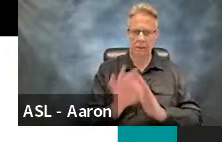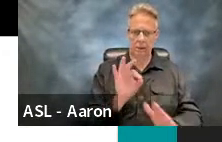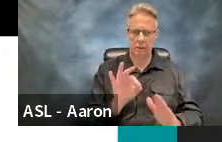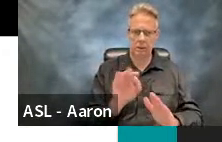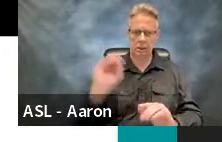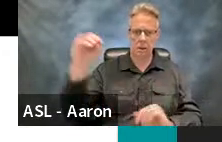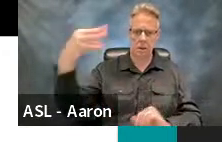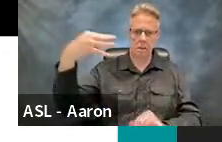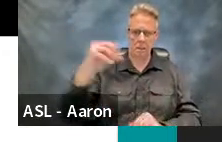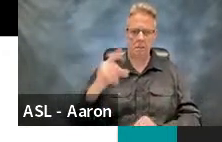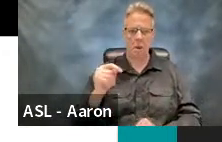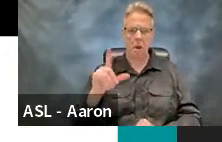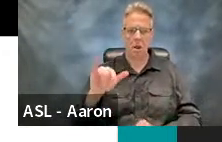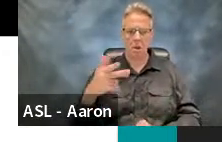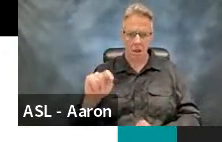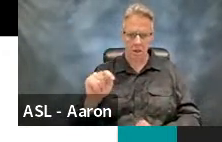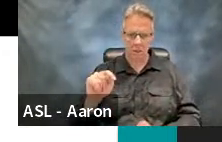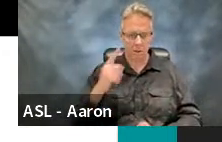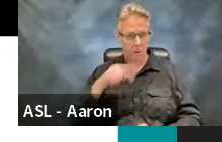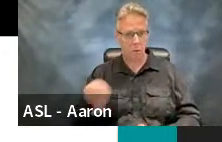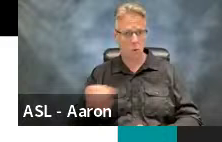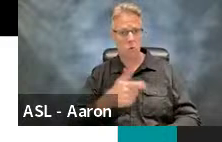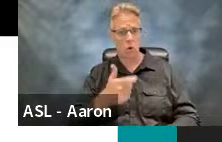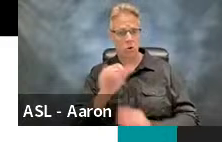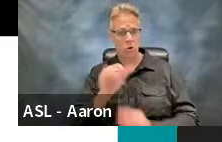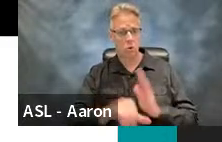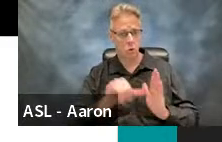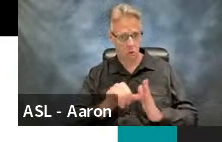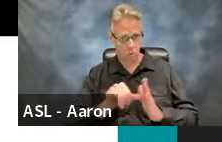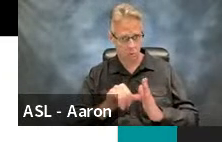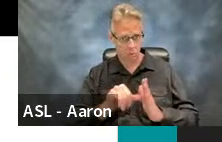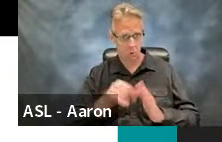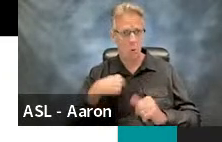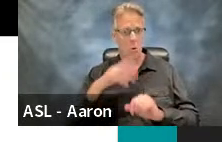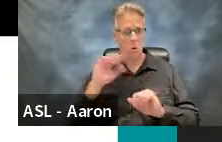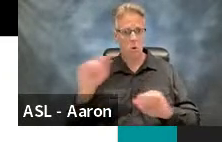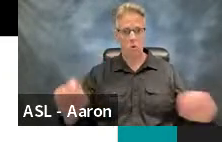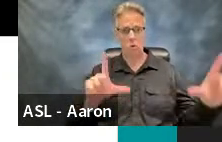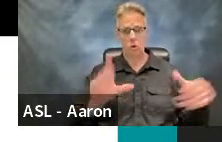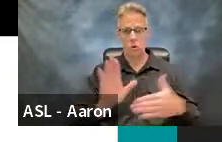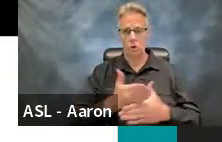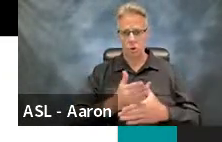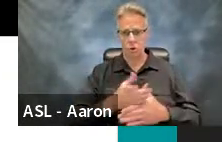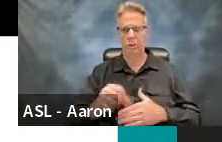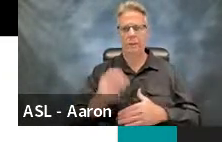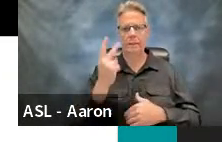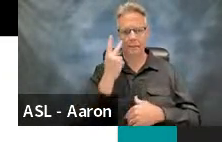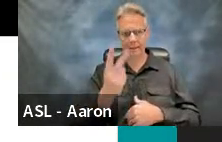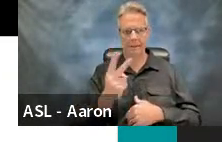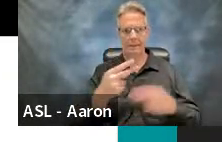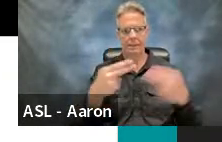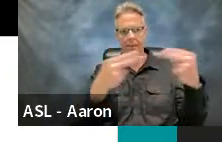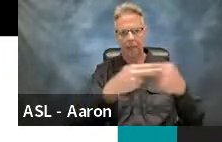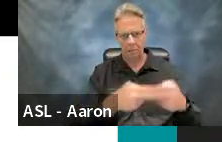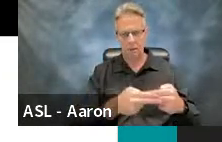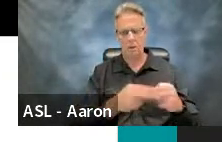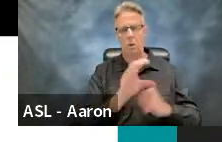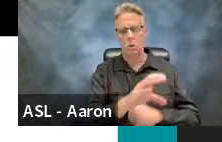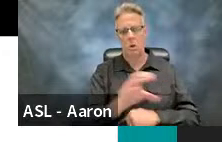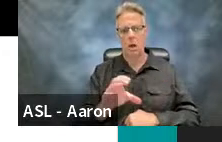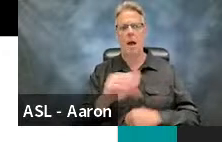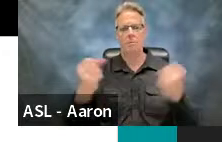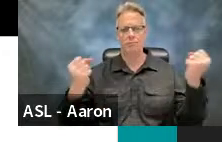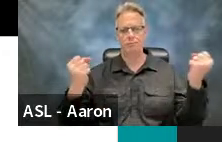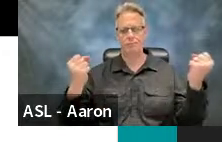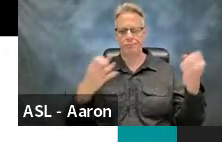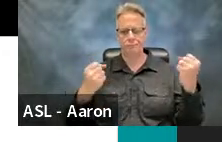spotlight video. For those watching on YouTube, when we screen share, you will be able to see the slideshow, closed captioning, and the